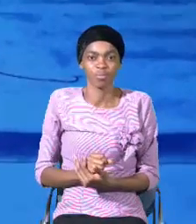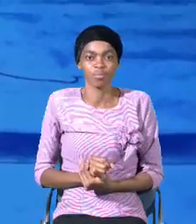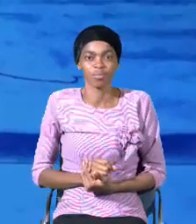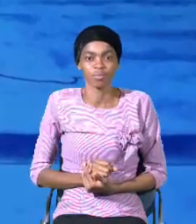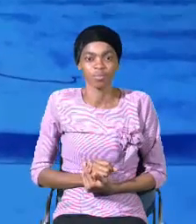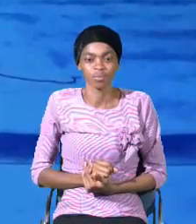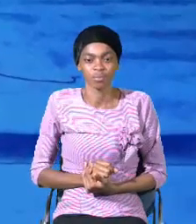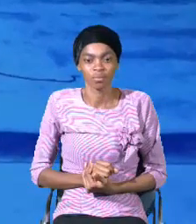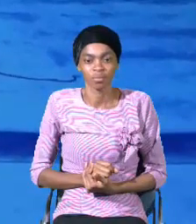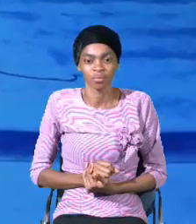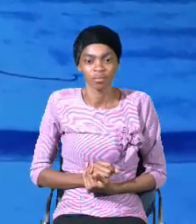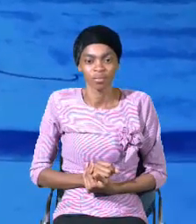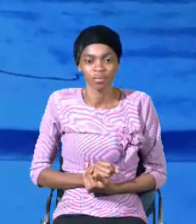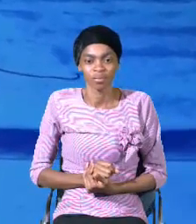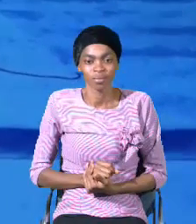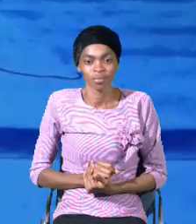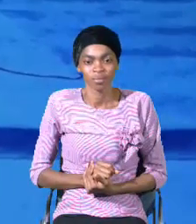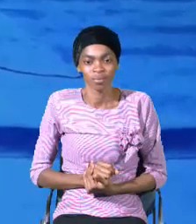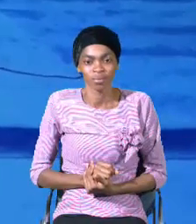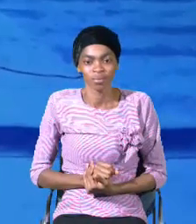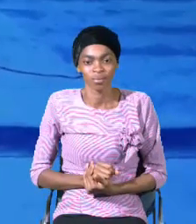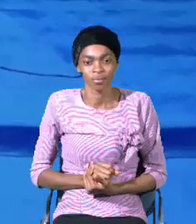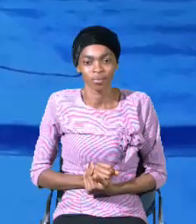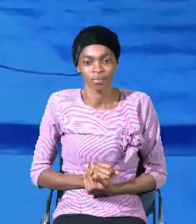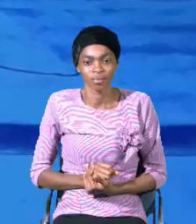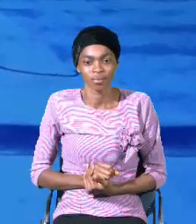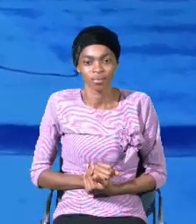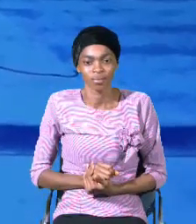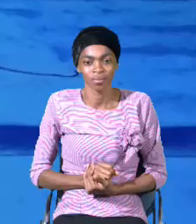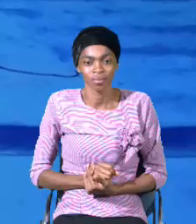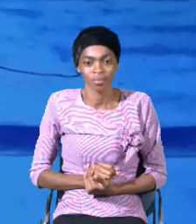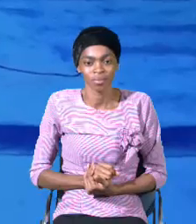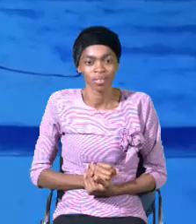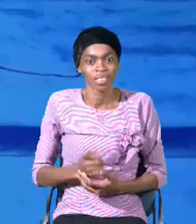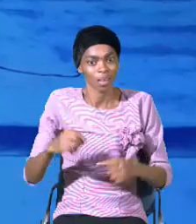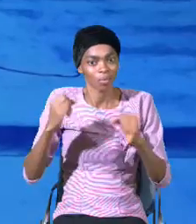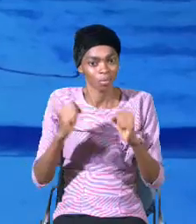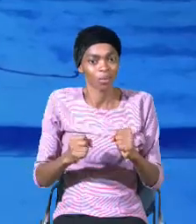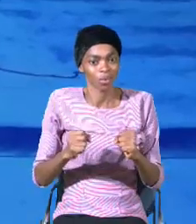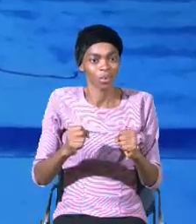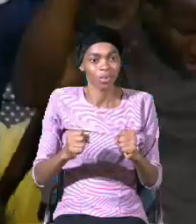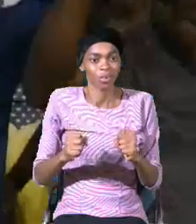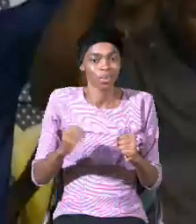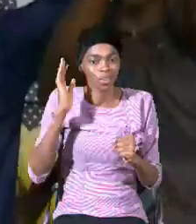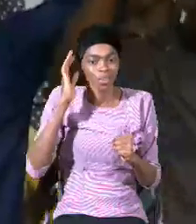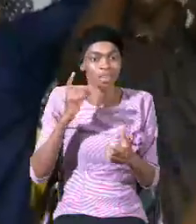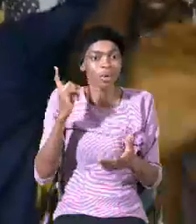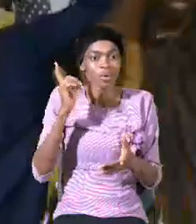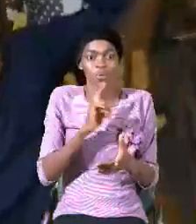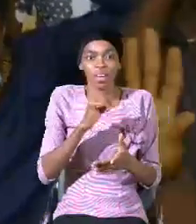Wherever that money is coming from that will get you to the place you ought to be, that money will come.